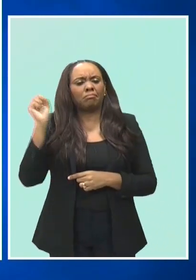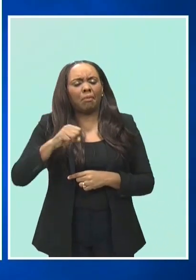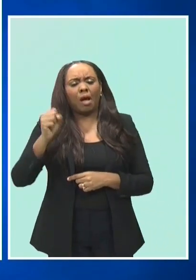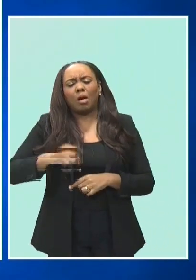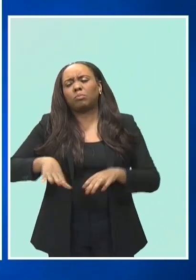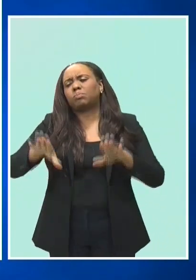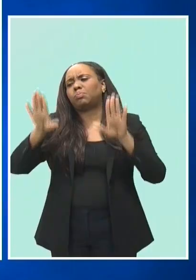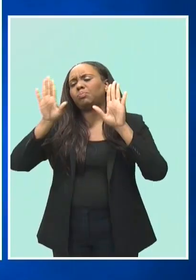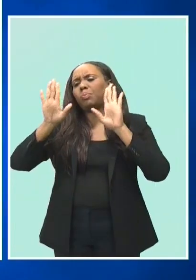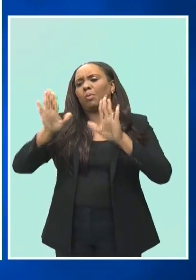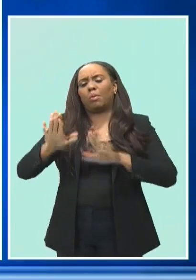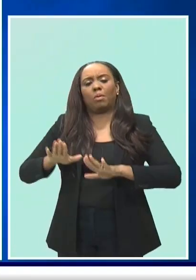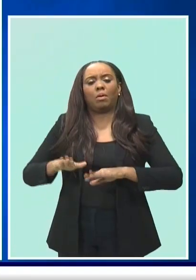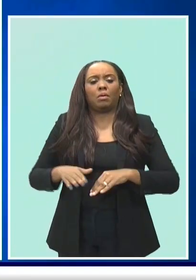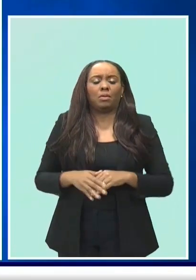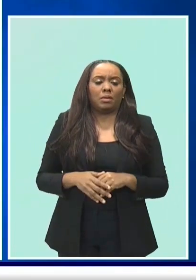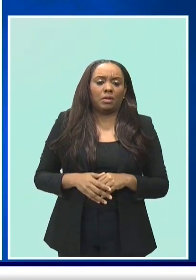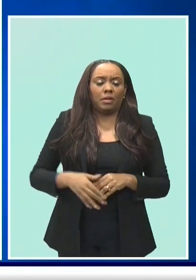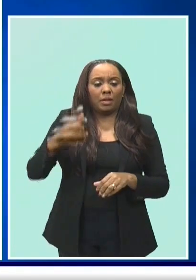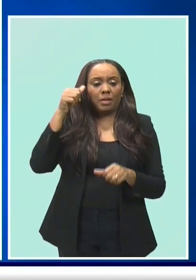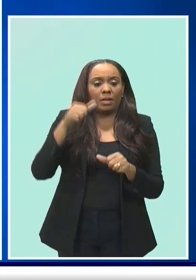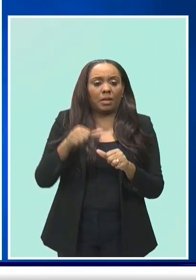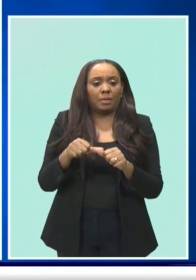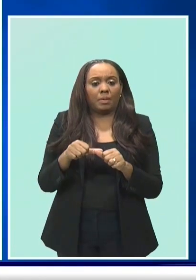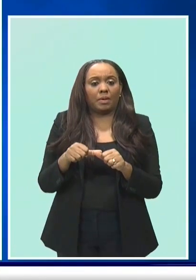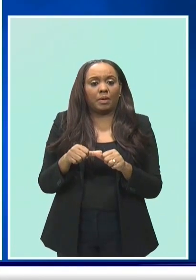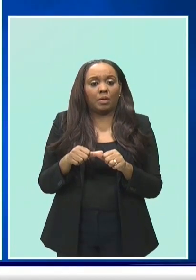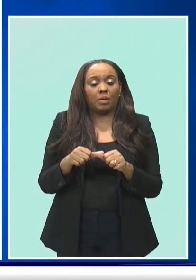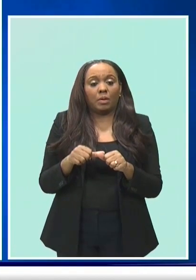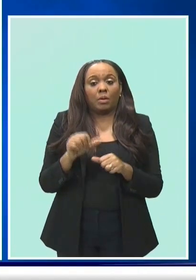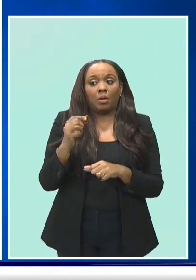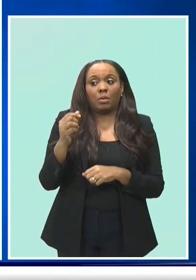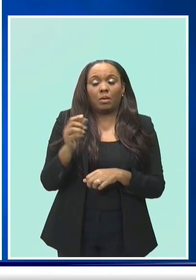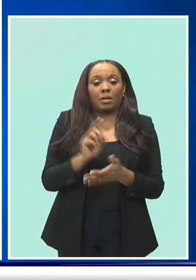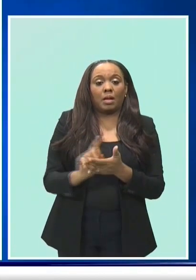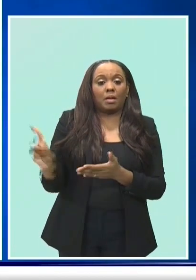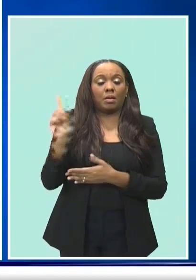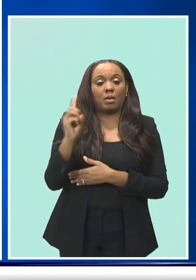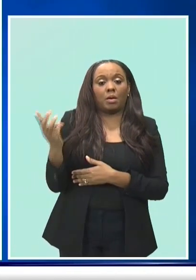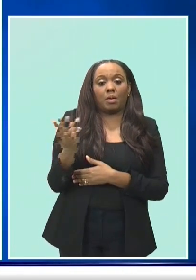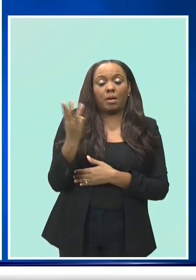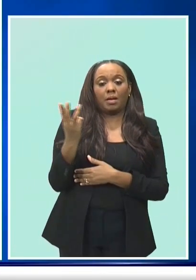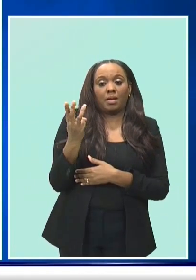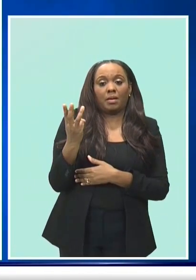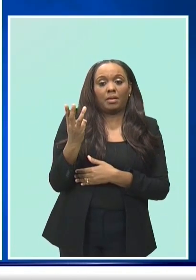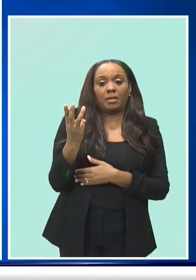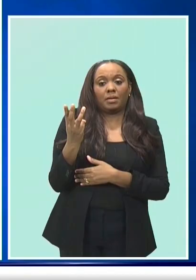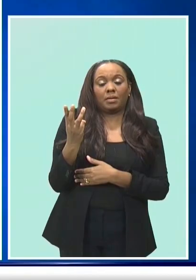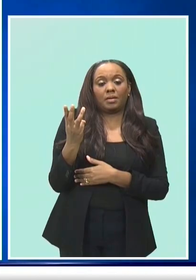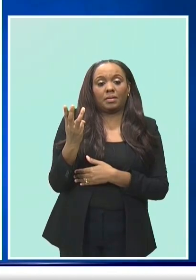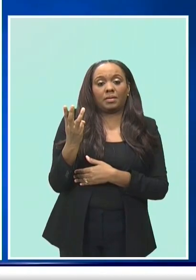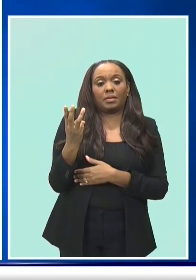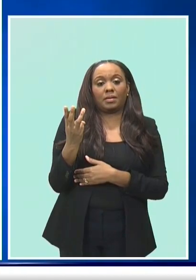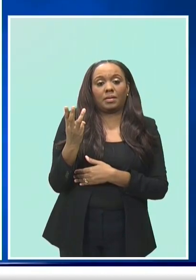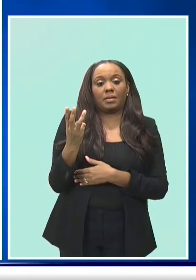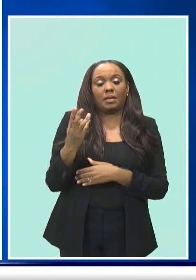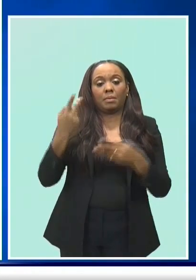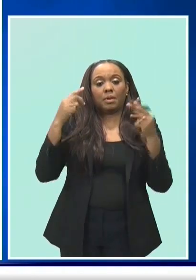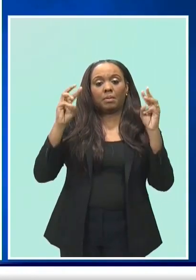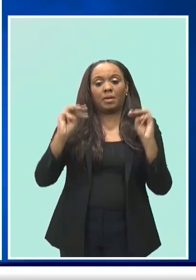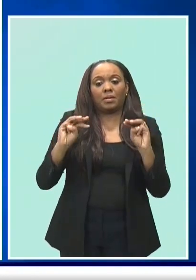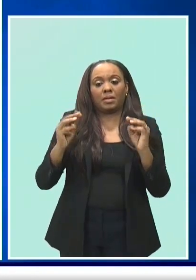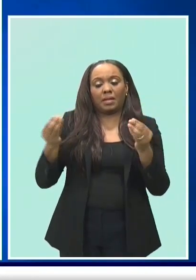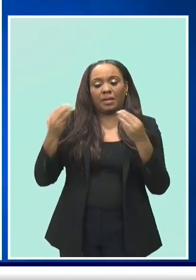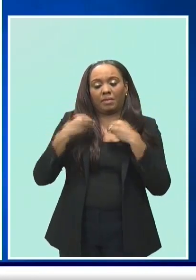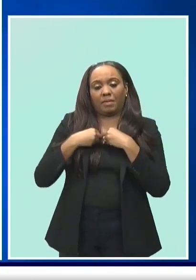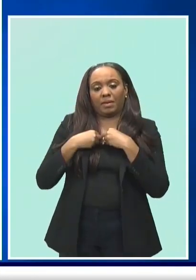was only midday Wednesday that Prime Minister Mortley gave Ms. Carol Roberts-Reefer and myself this